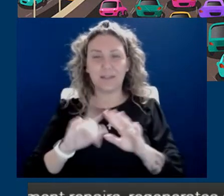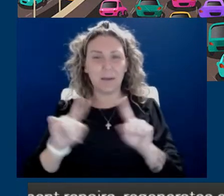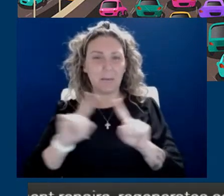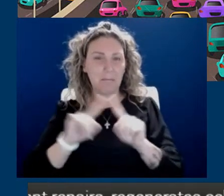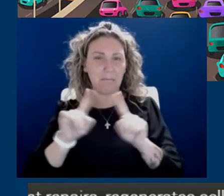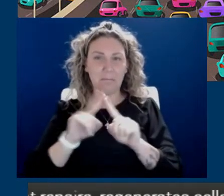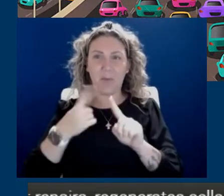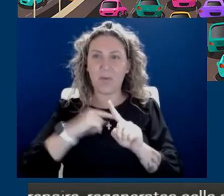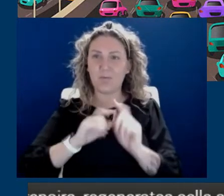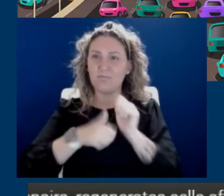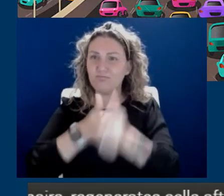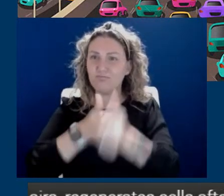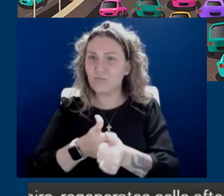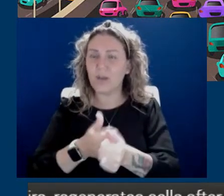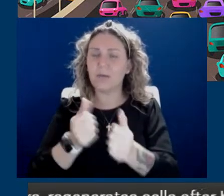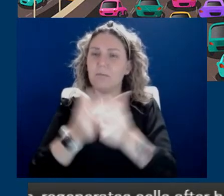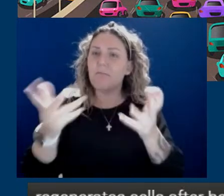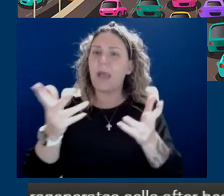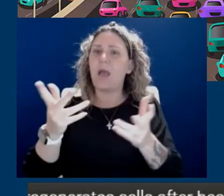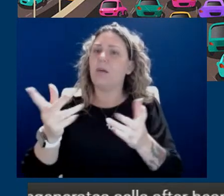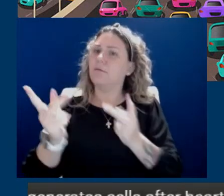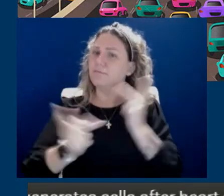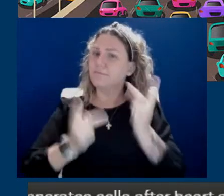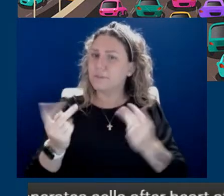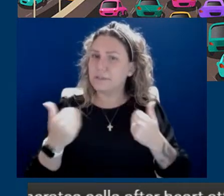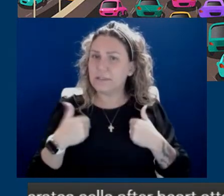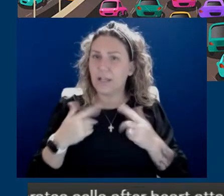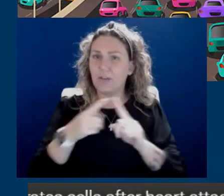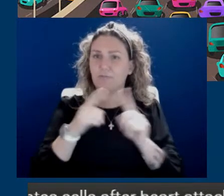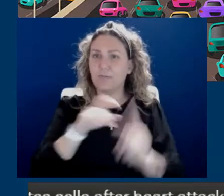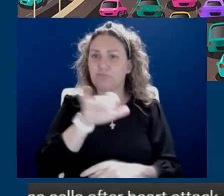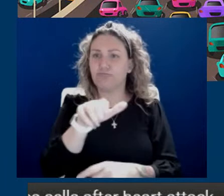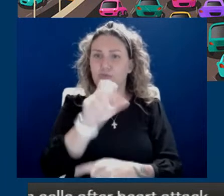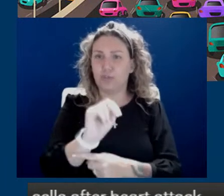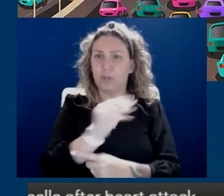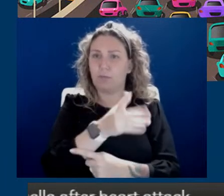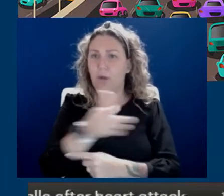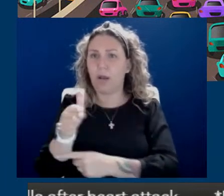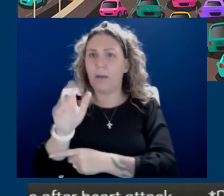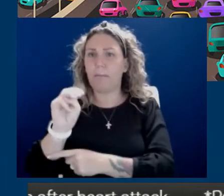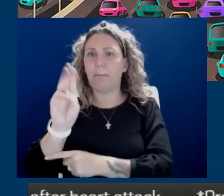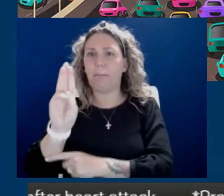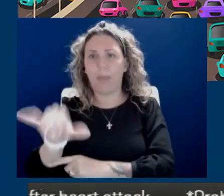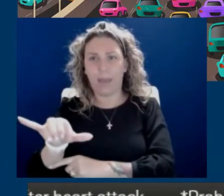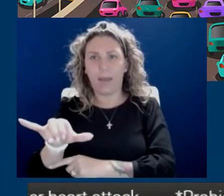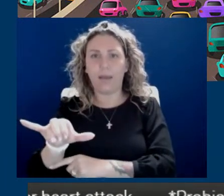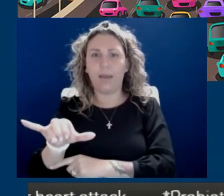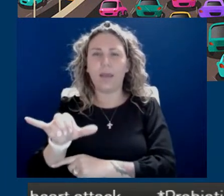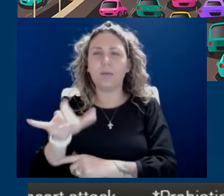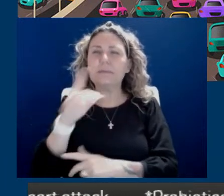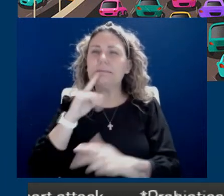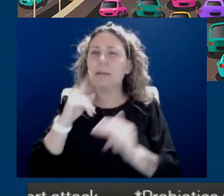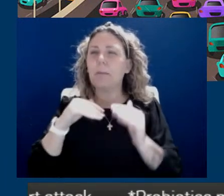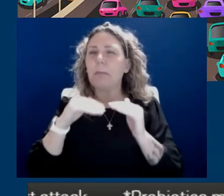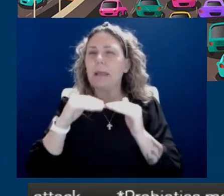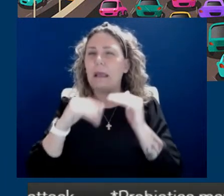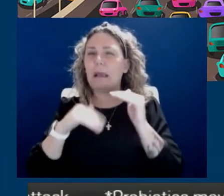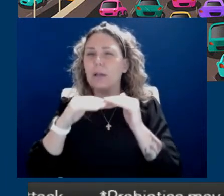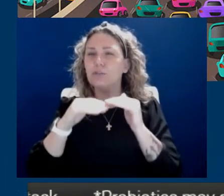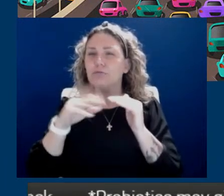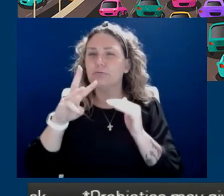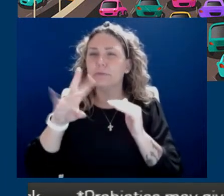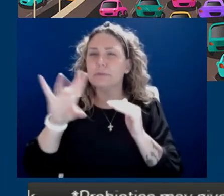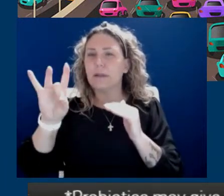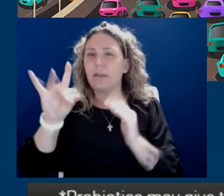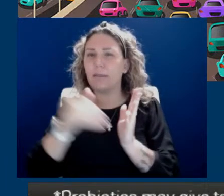track the amount of visits that we've had, and so from January to May, we've had just under 68,000